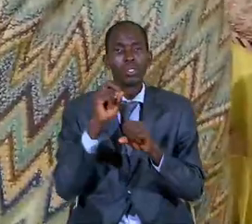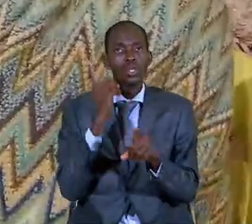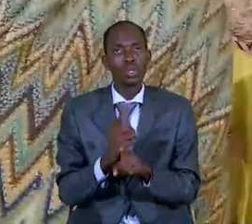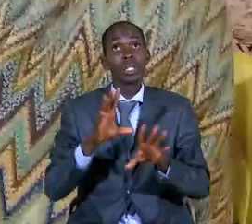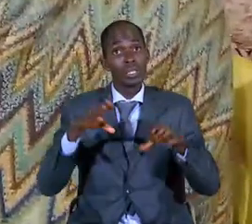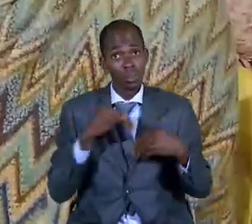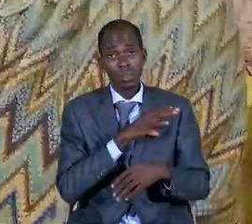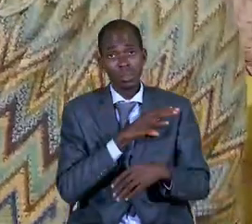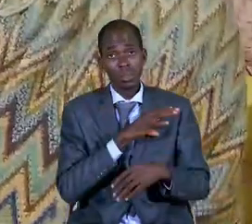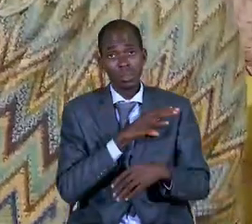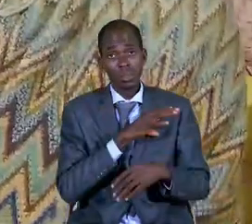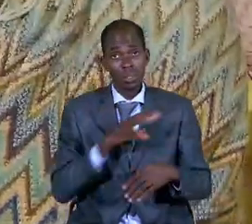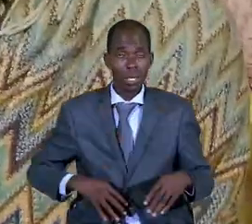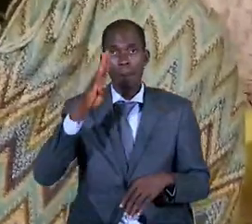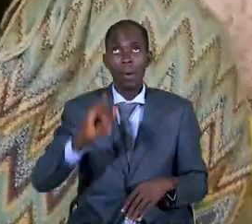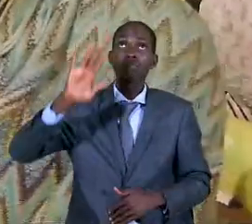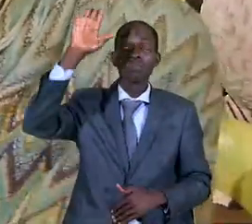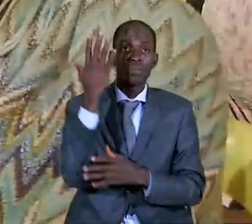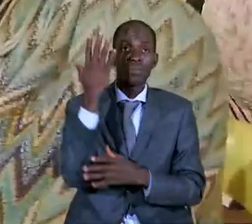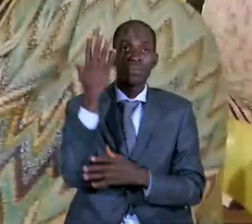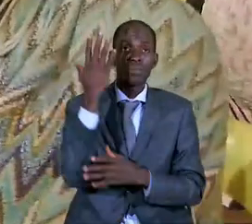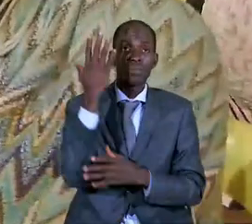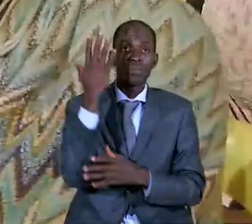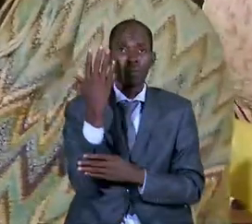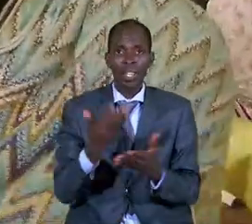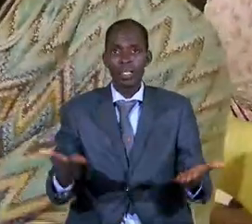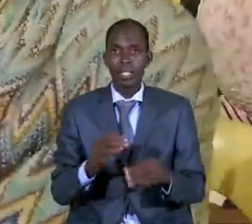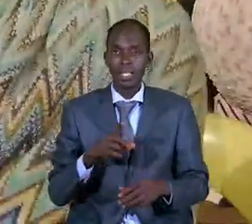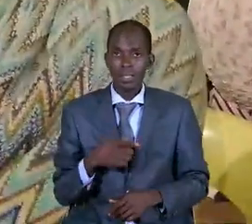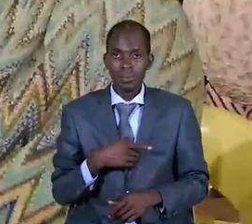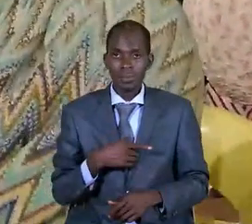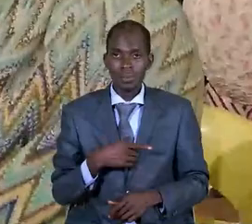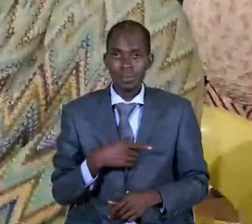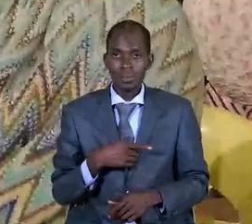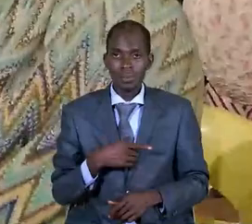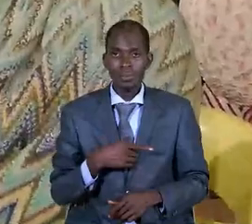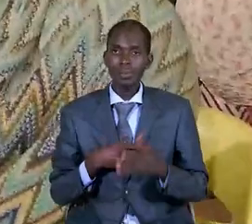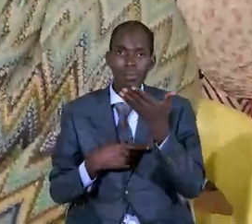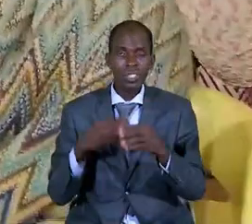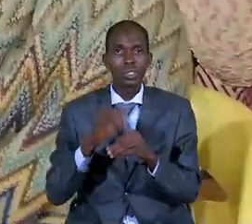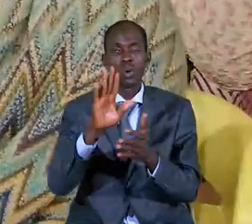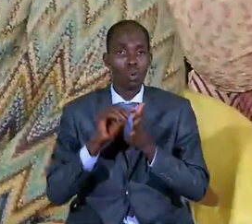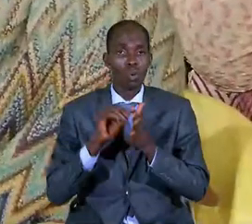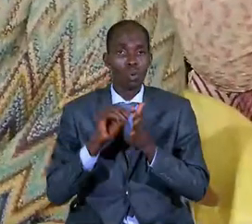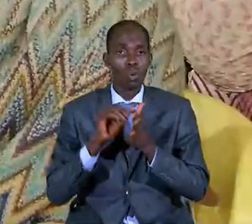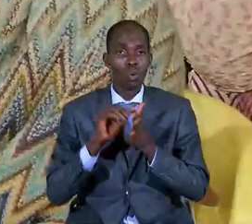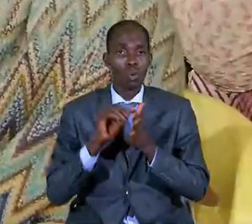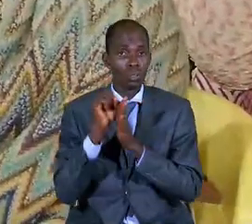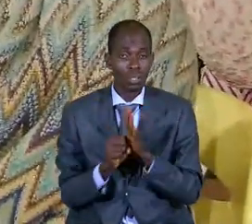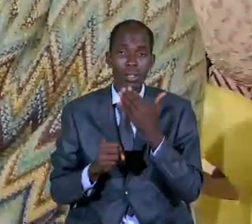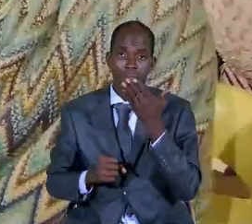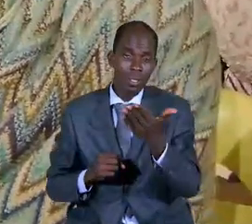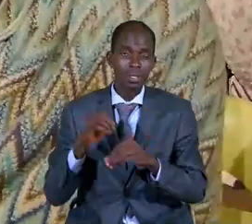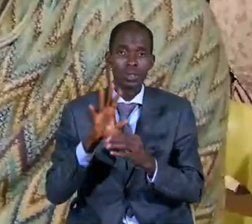hand. Here in Lagos, there in your state, there in